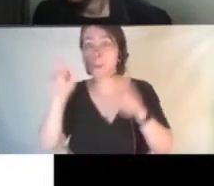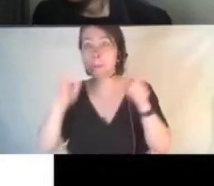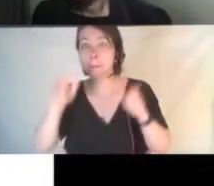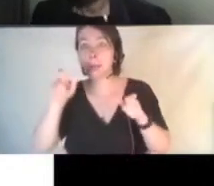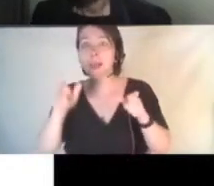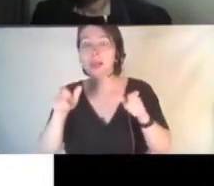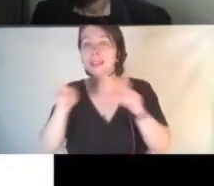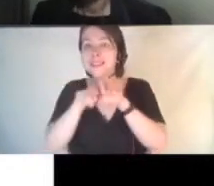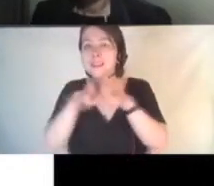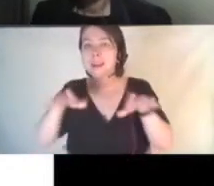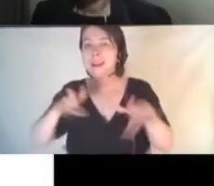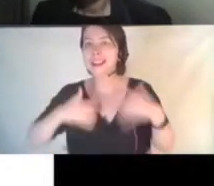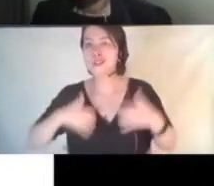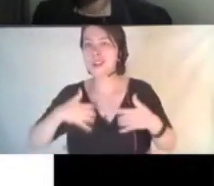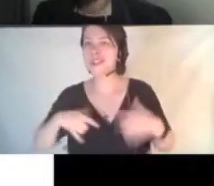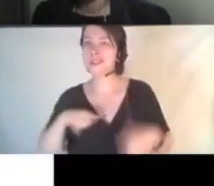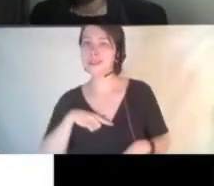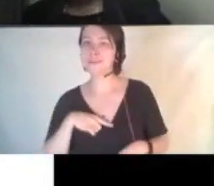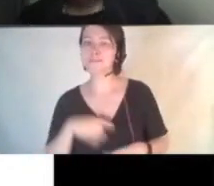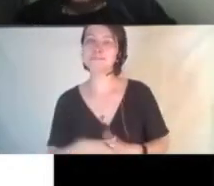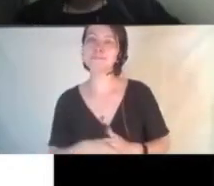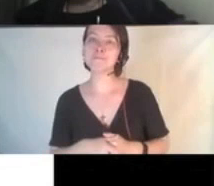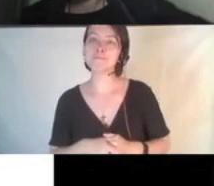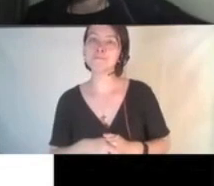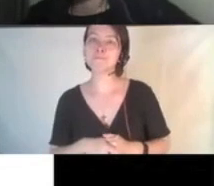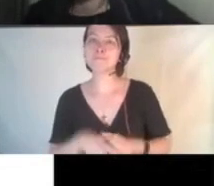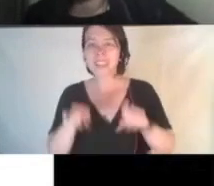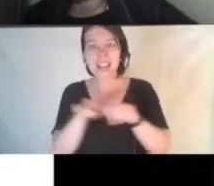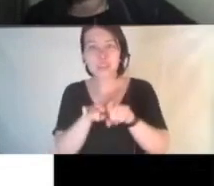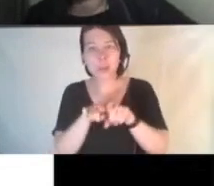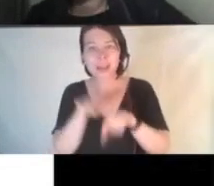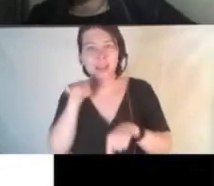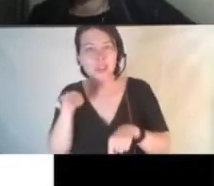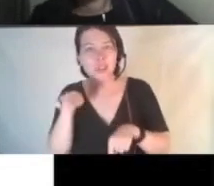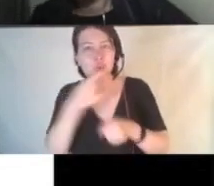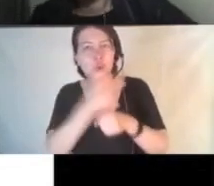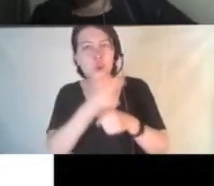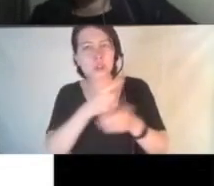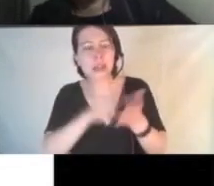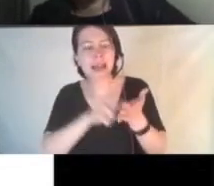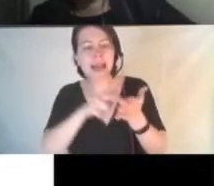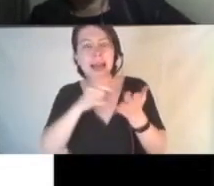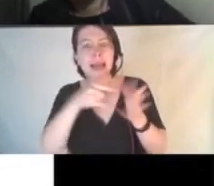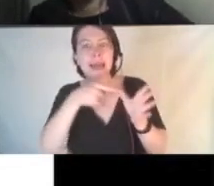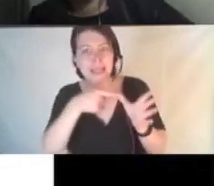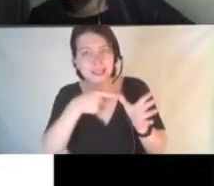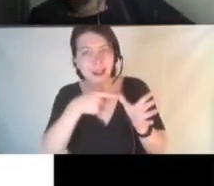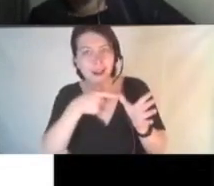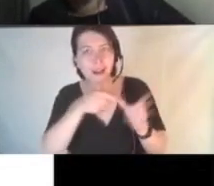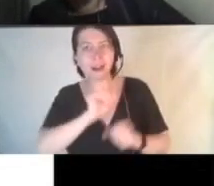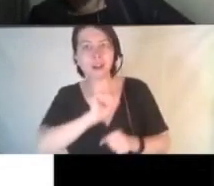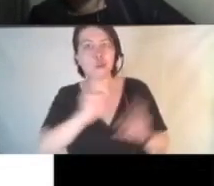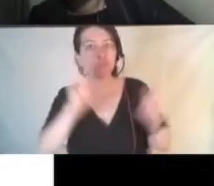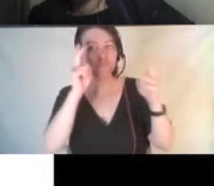So yeah. And you mentioned Lisa, who's your artist facilitator, who's been working with you for 10 years now.